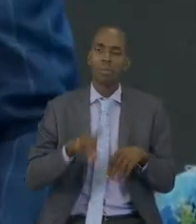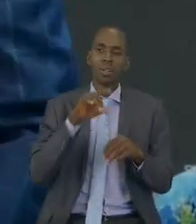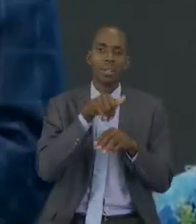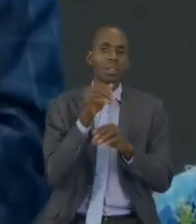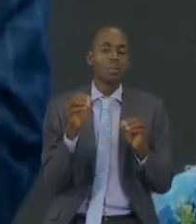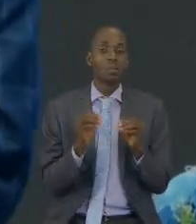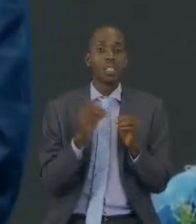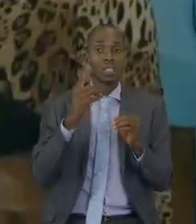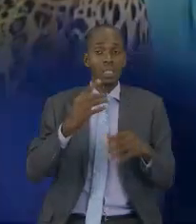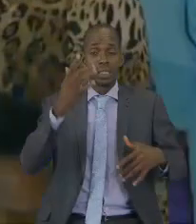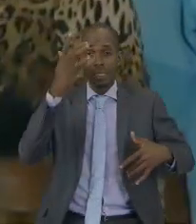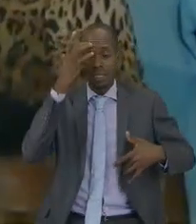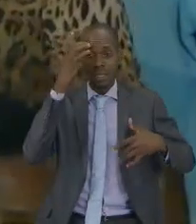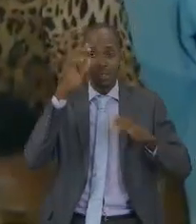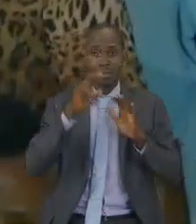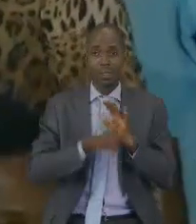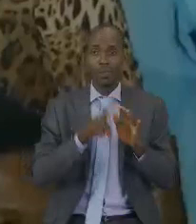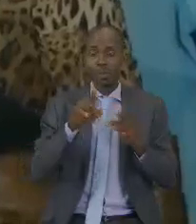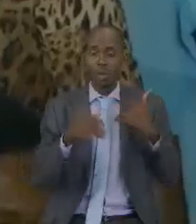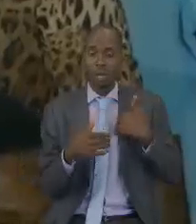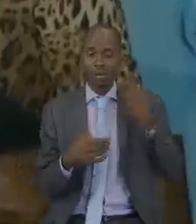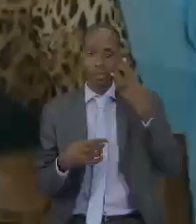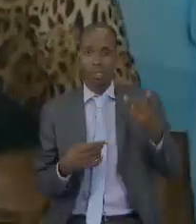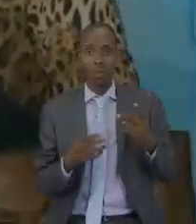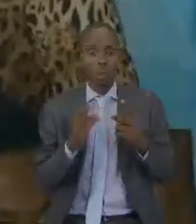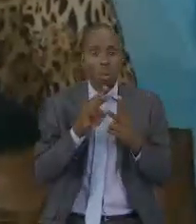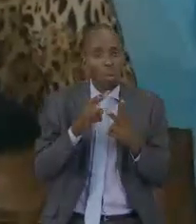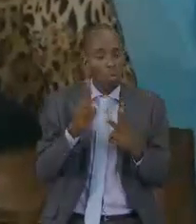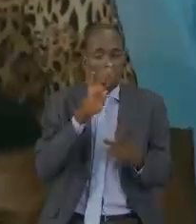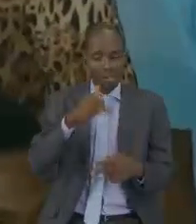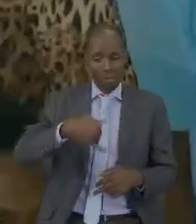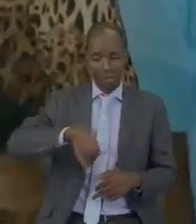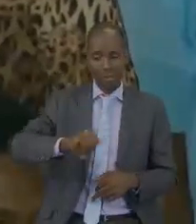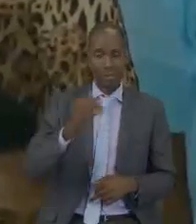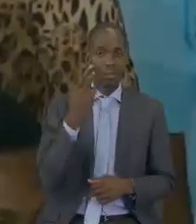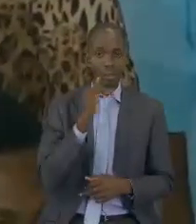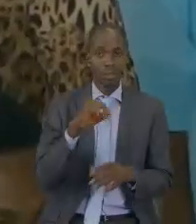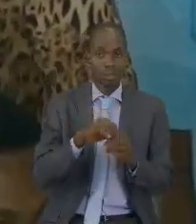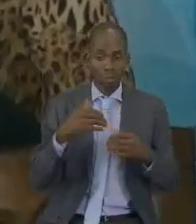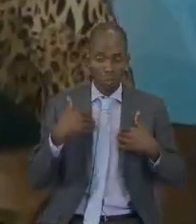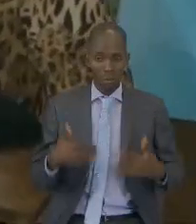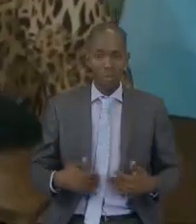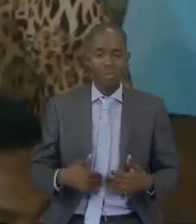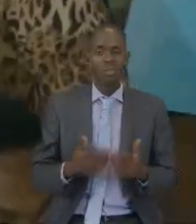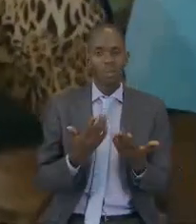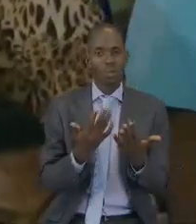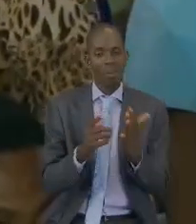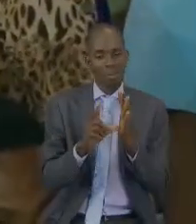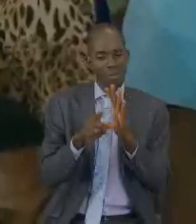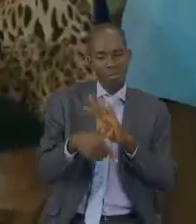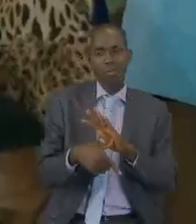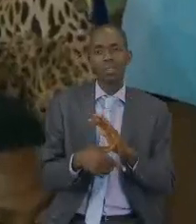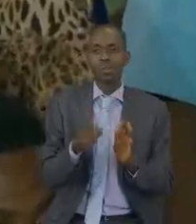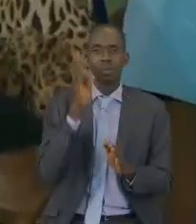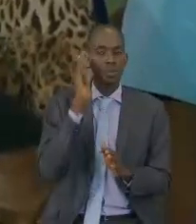sicknesses you saw or you are seeing now, in some few minutes' time, you will see them no